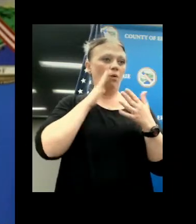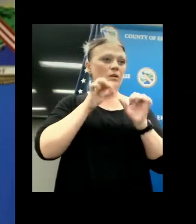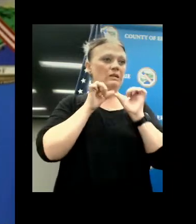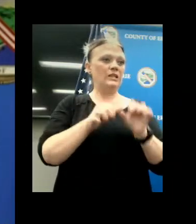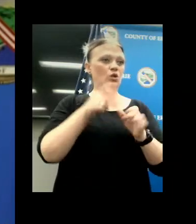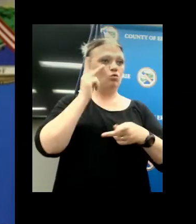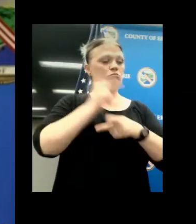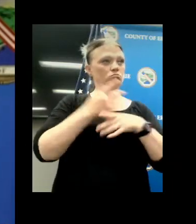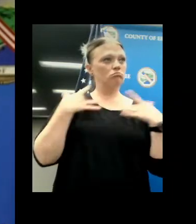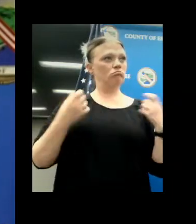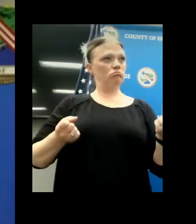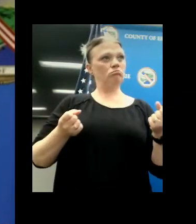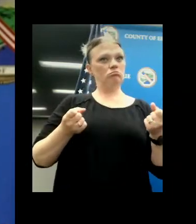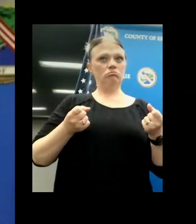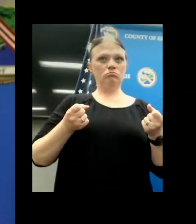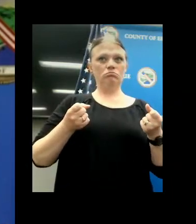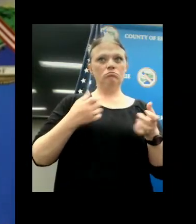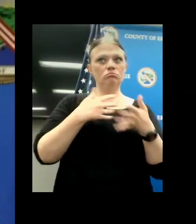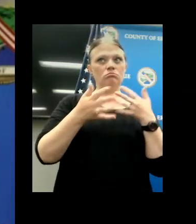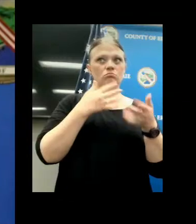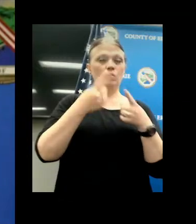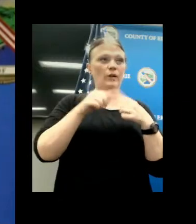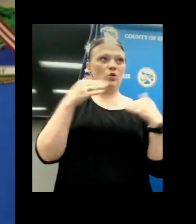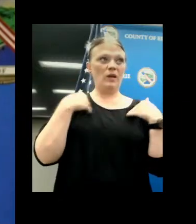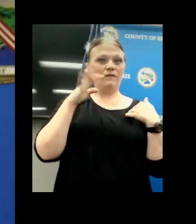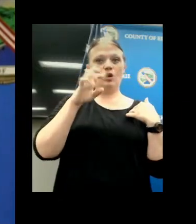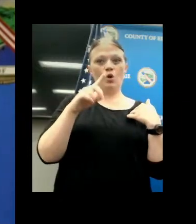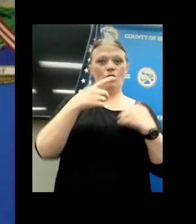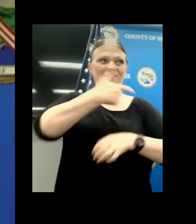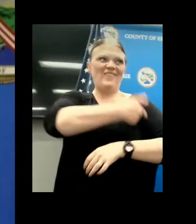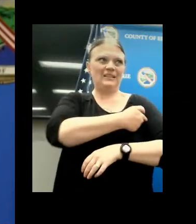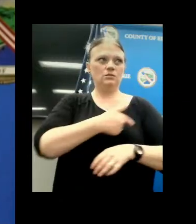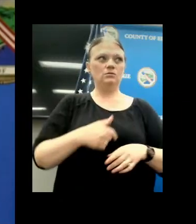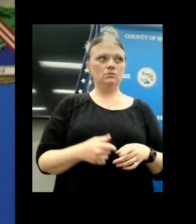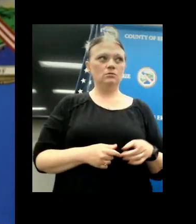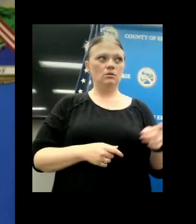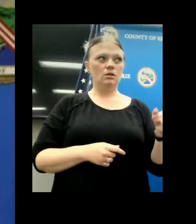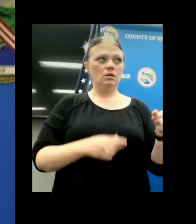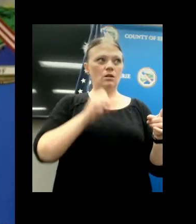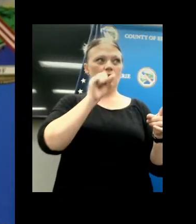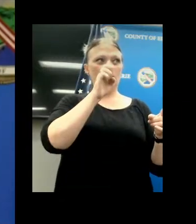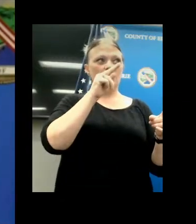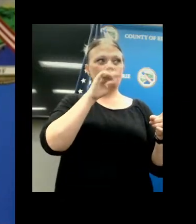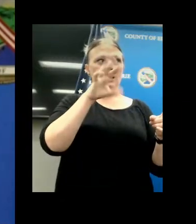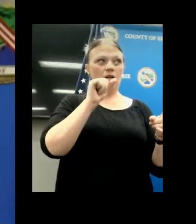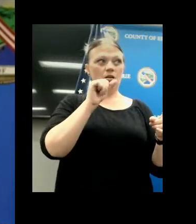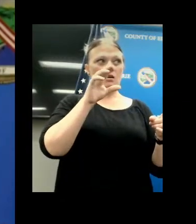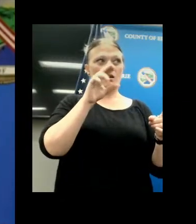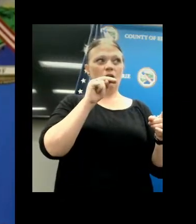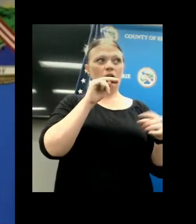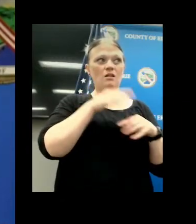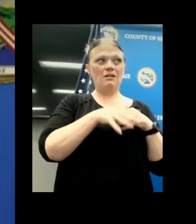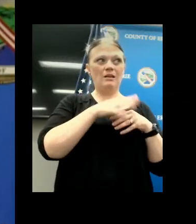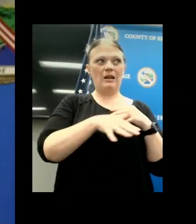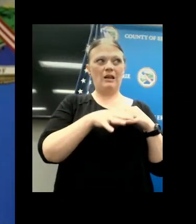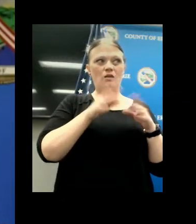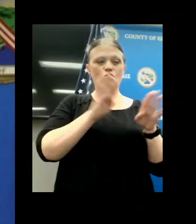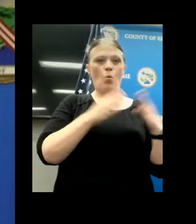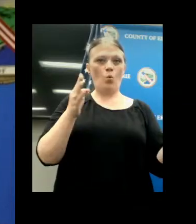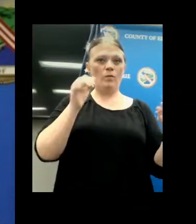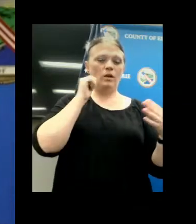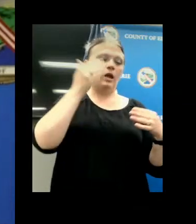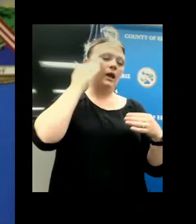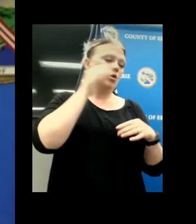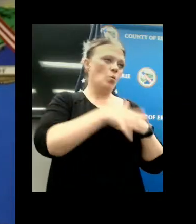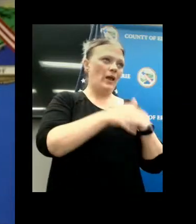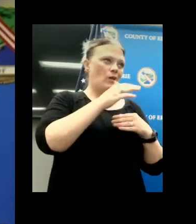to keep us healthy even when we have a COVID vaccine. Seneca Niagara is opening up tomorrow. I know Niagara County